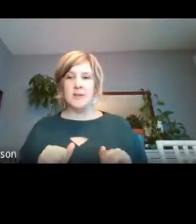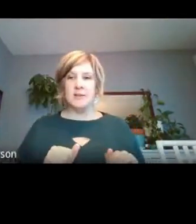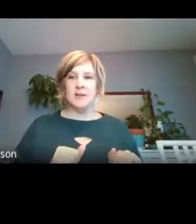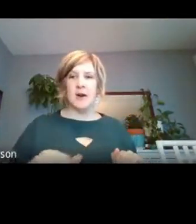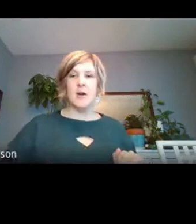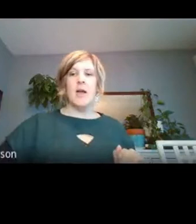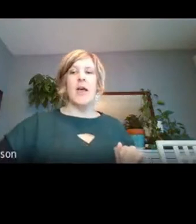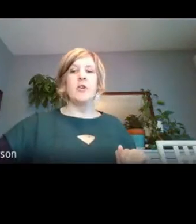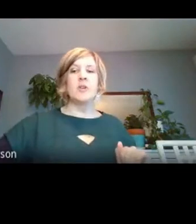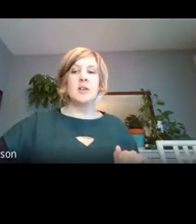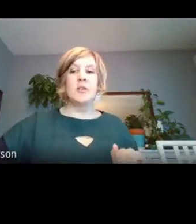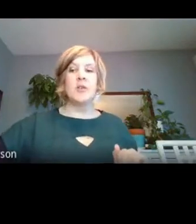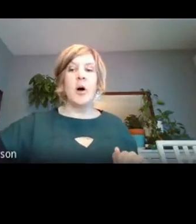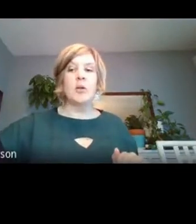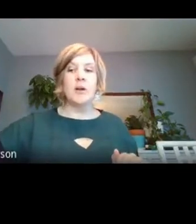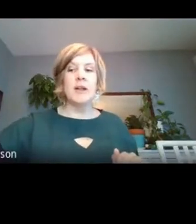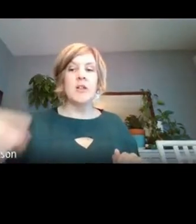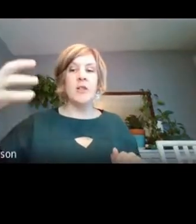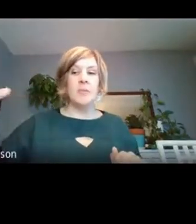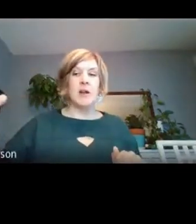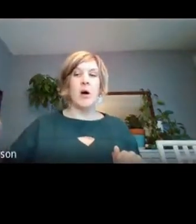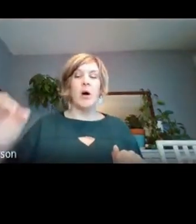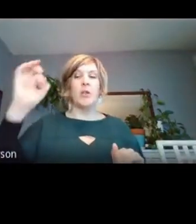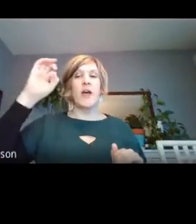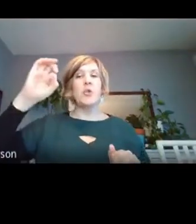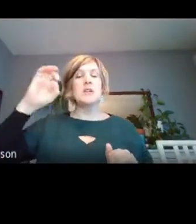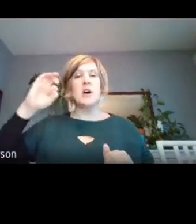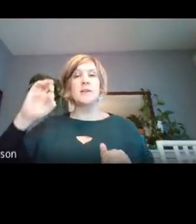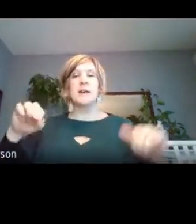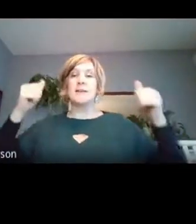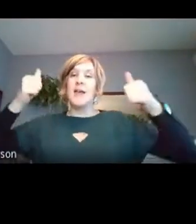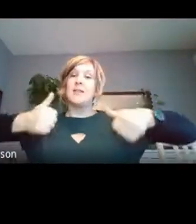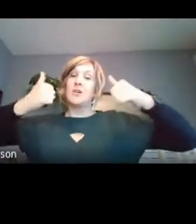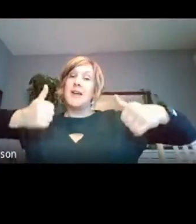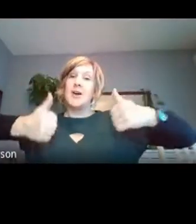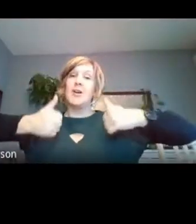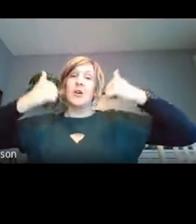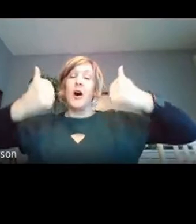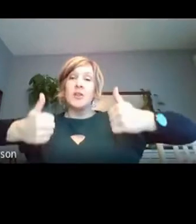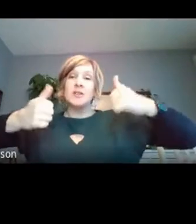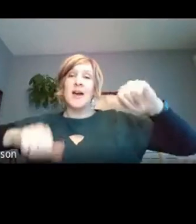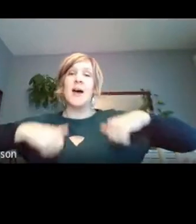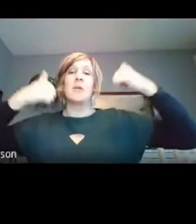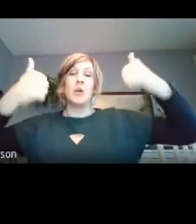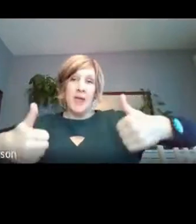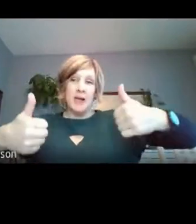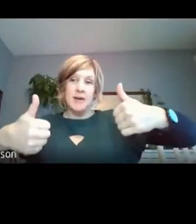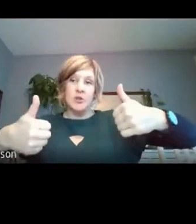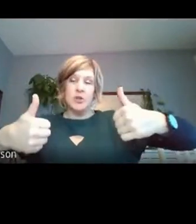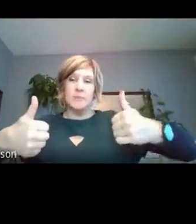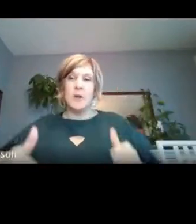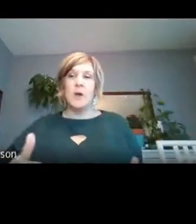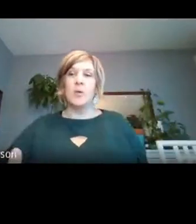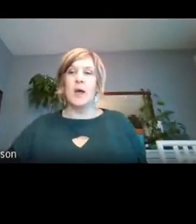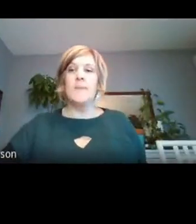my friends listed there and you can see that they're all in the main call that green dot says hey they're there they're on this tab they're paying